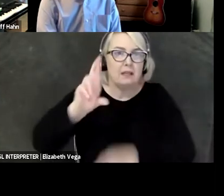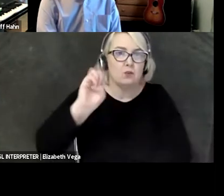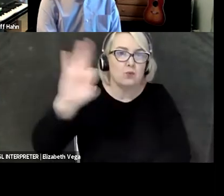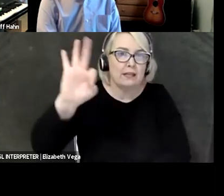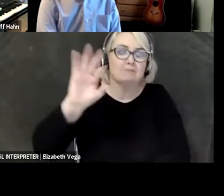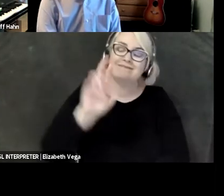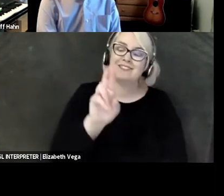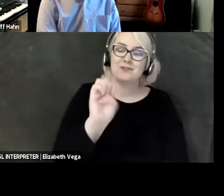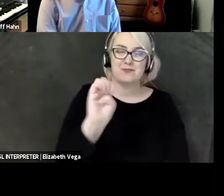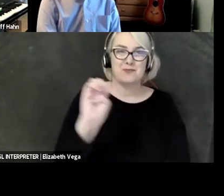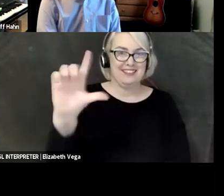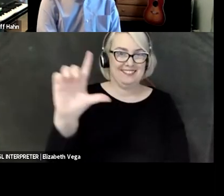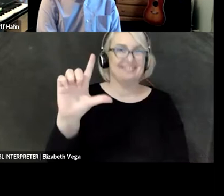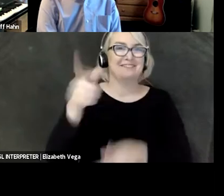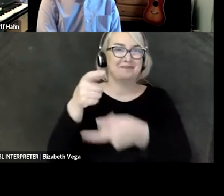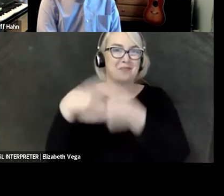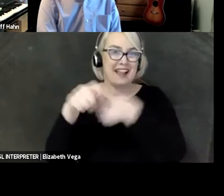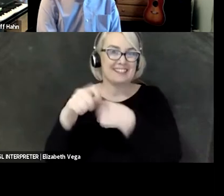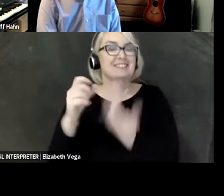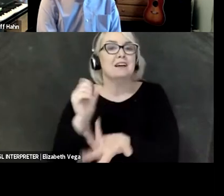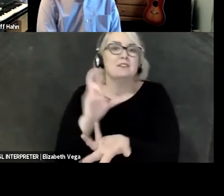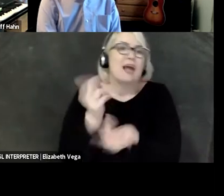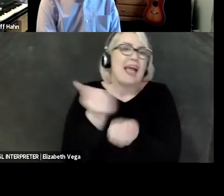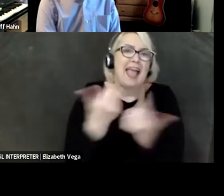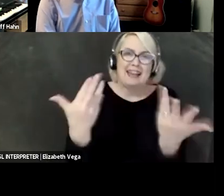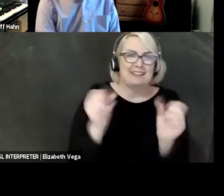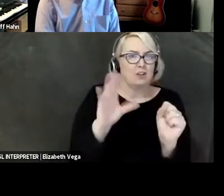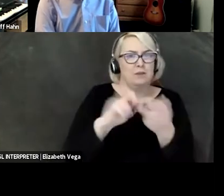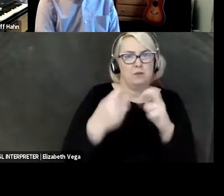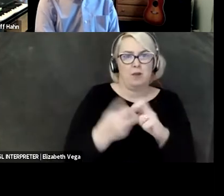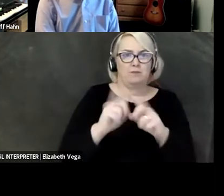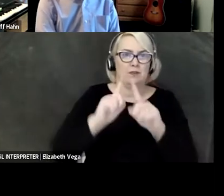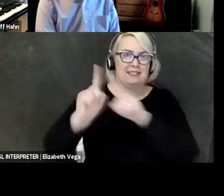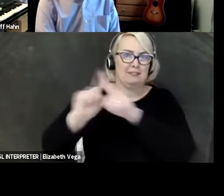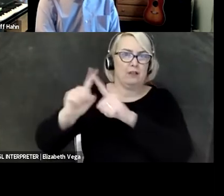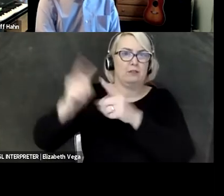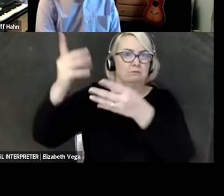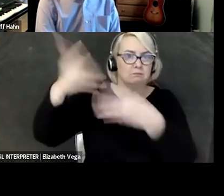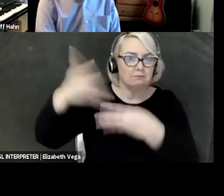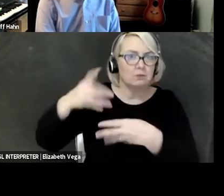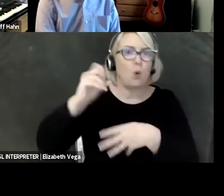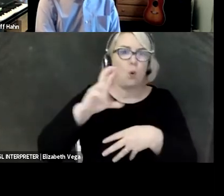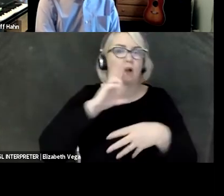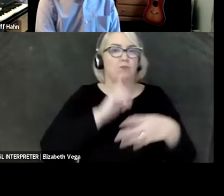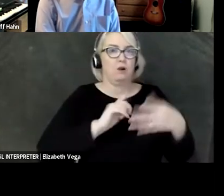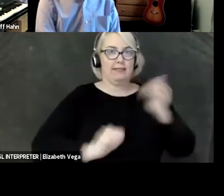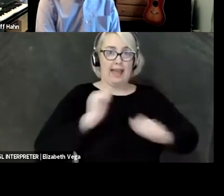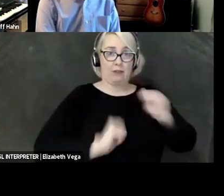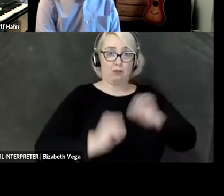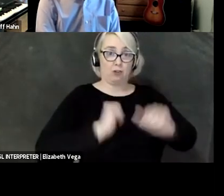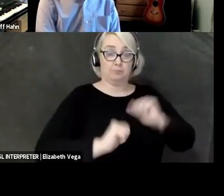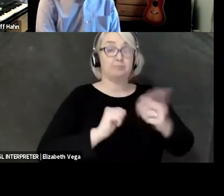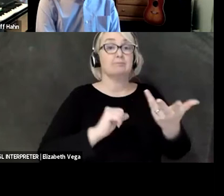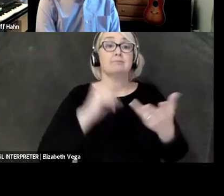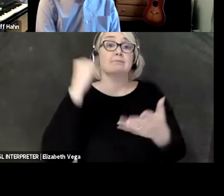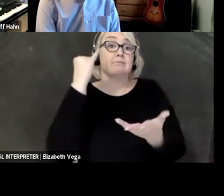technically rejected on platforms or for theatrical distribution. Assuming everything's fine, if it's not, we'll go back to the source.